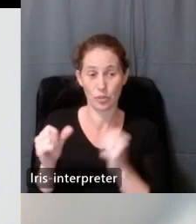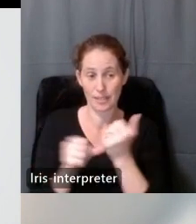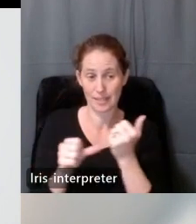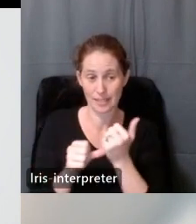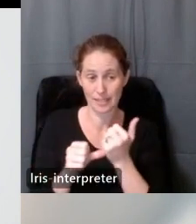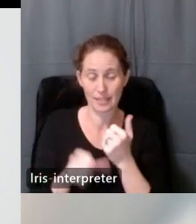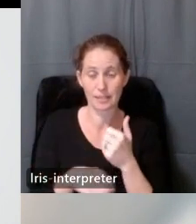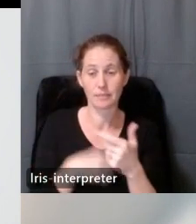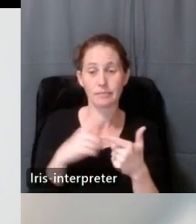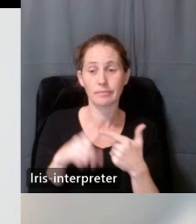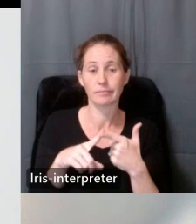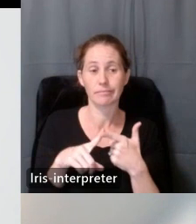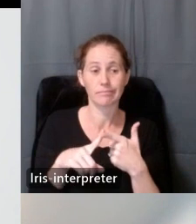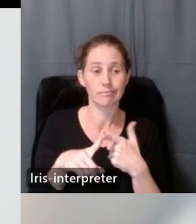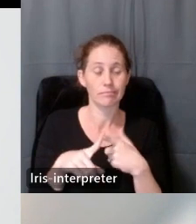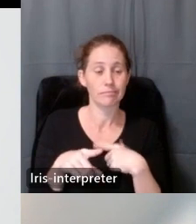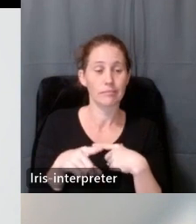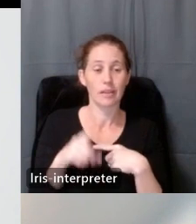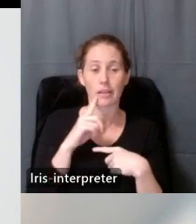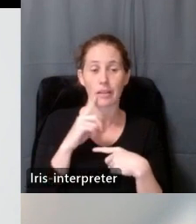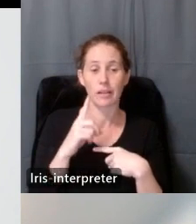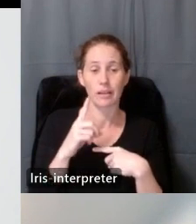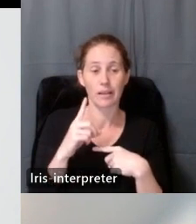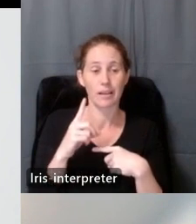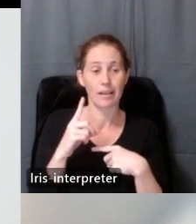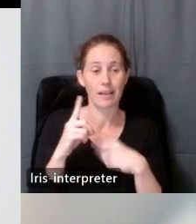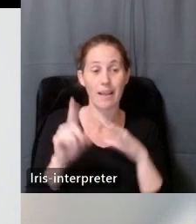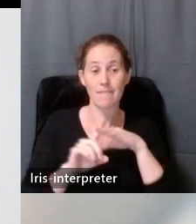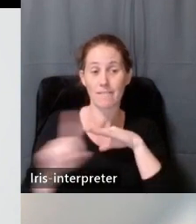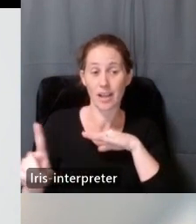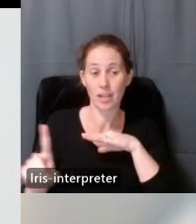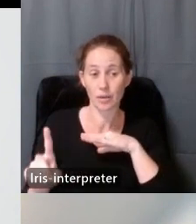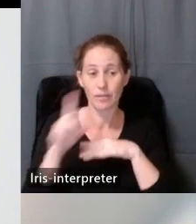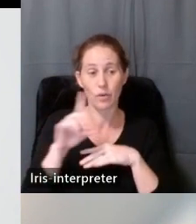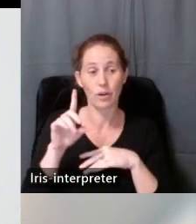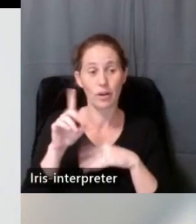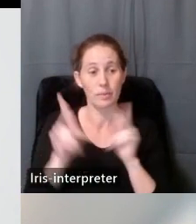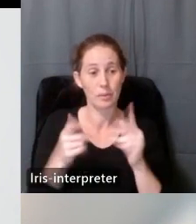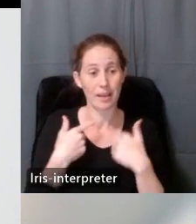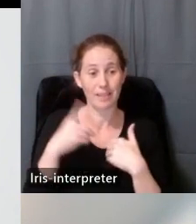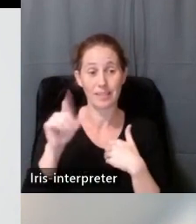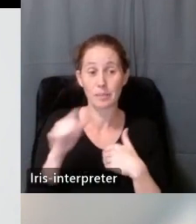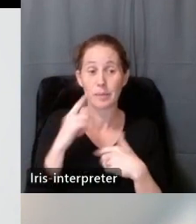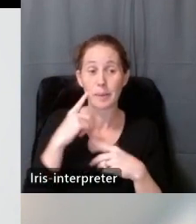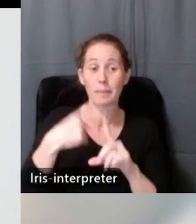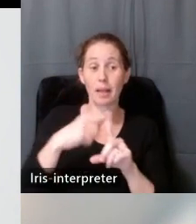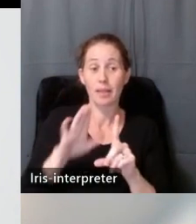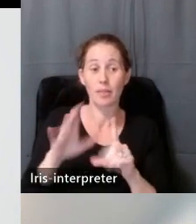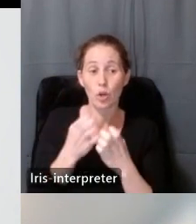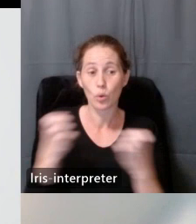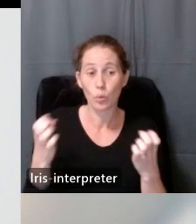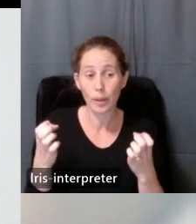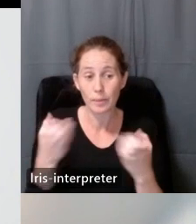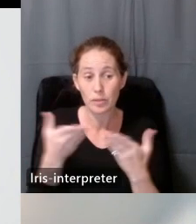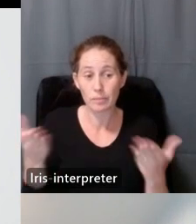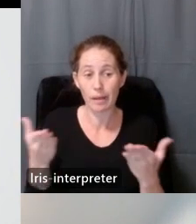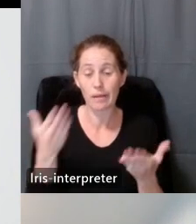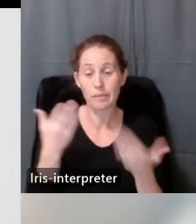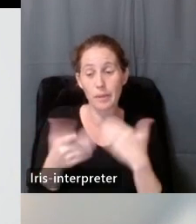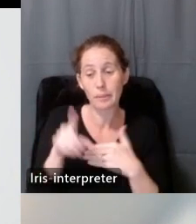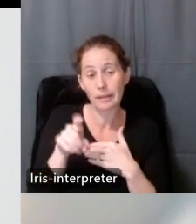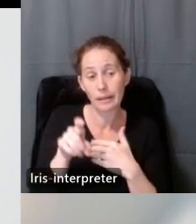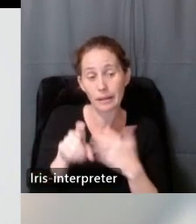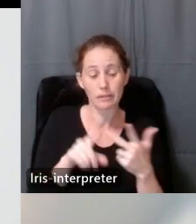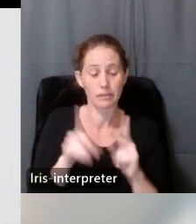assistance for evacuation of people with disabilities and any equipment or supplies that they may need.